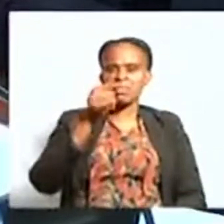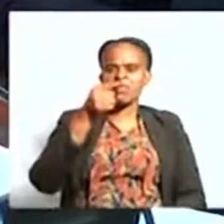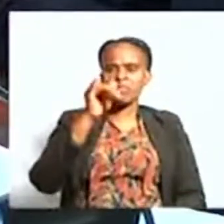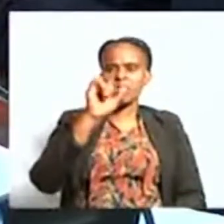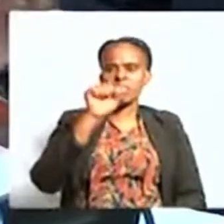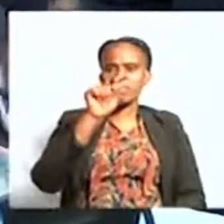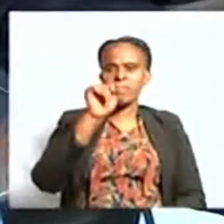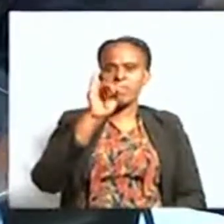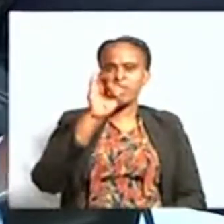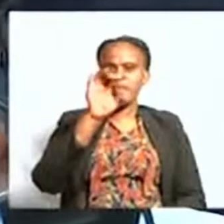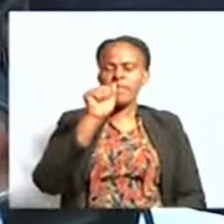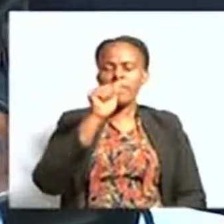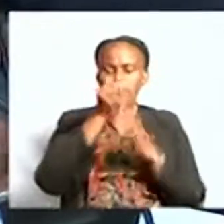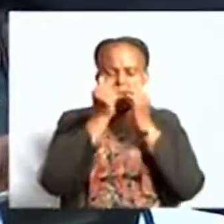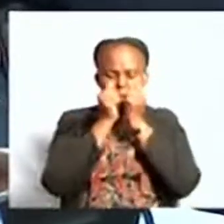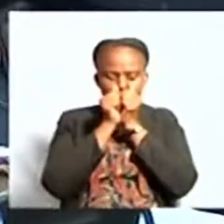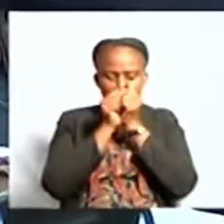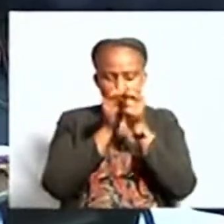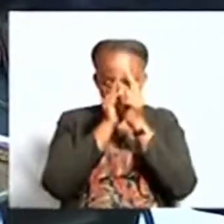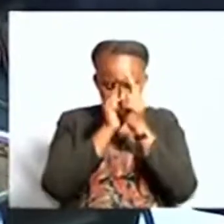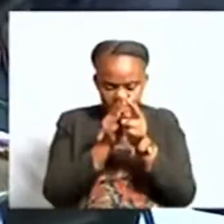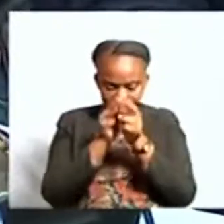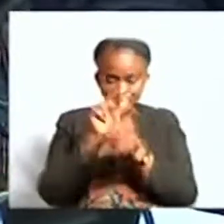Logistics. Honorable Lumai, can proceed.